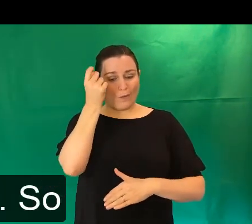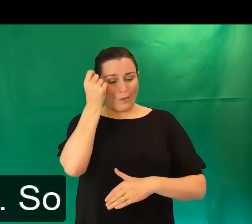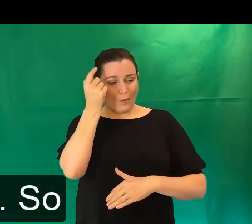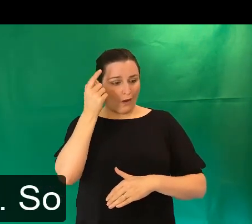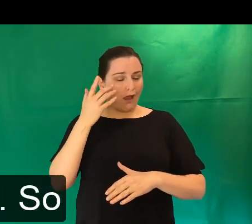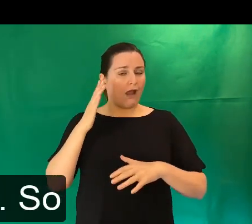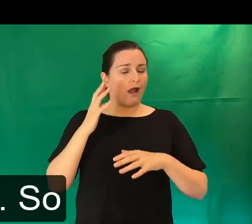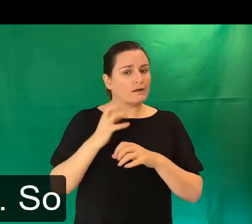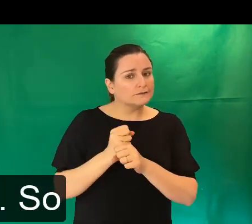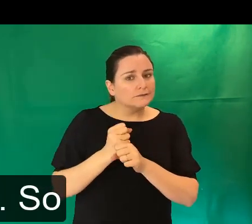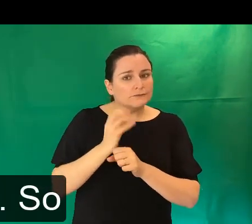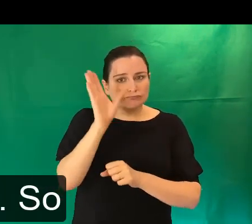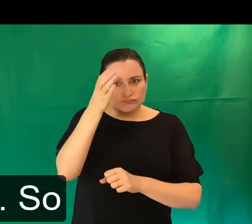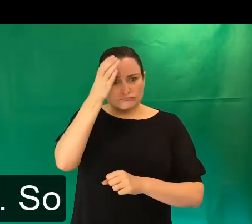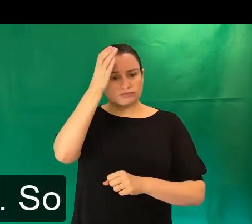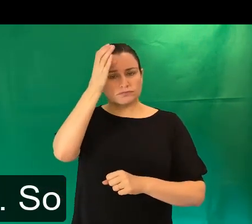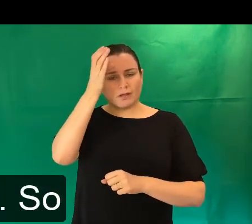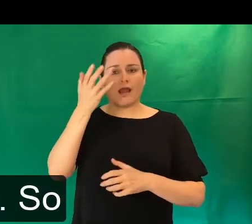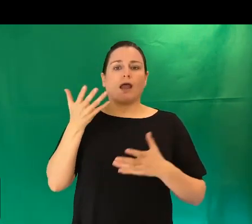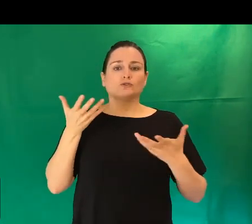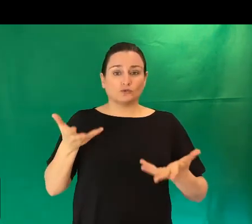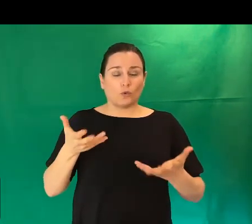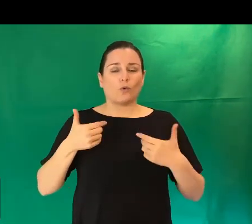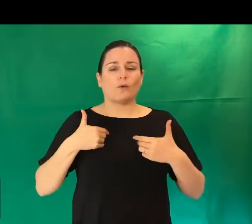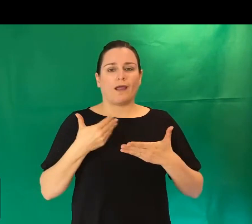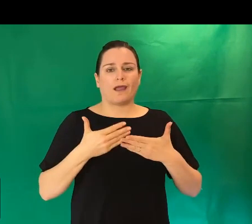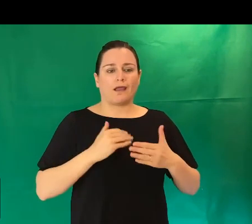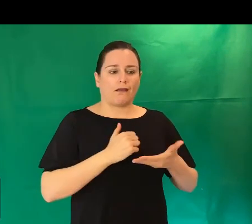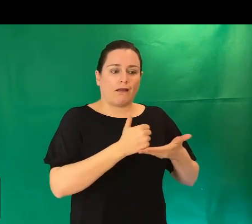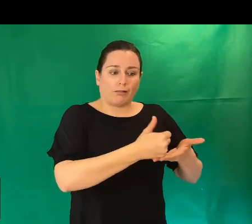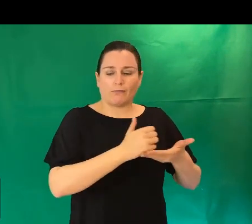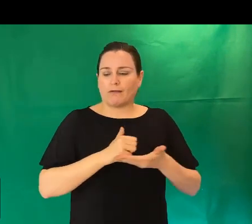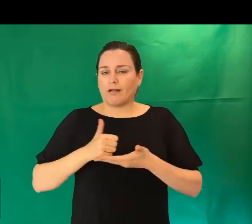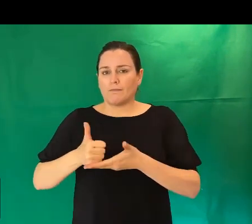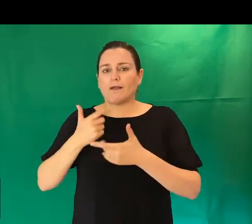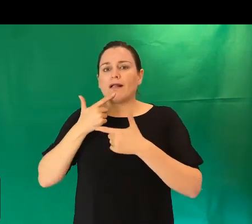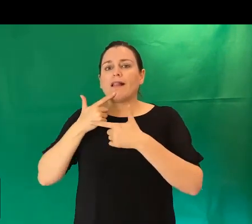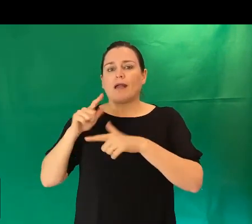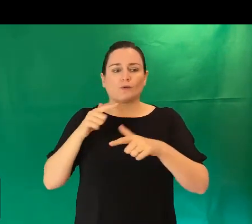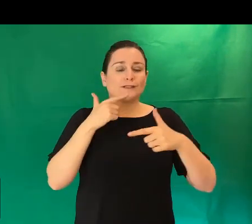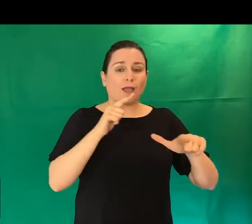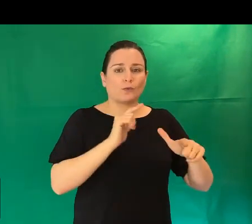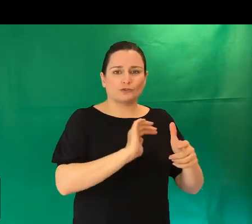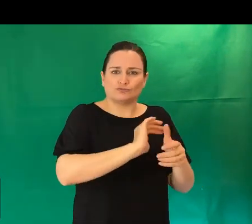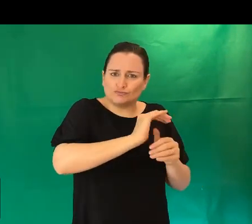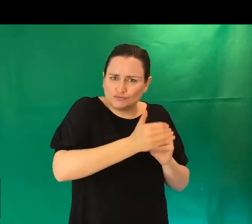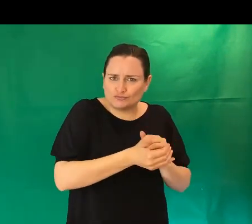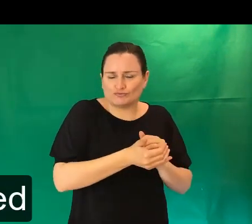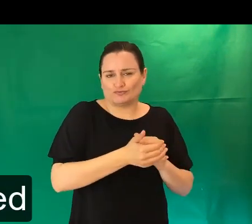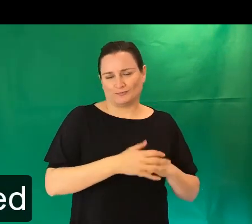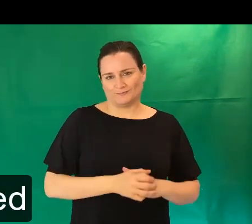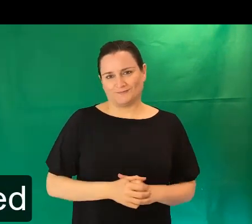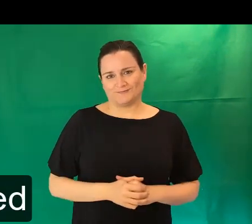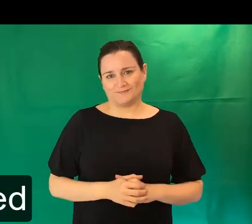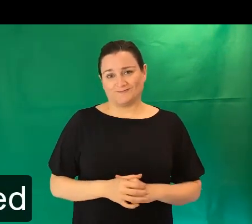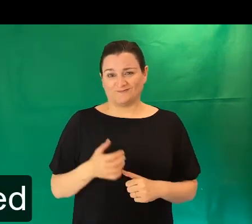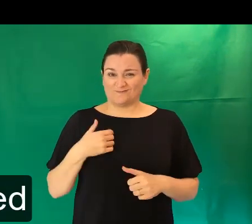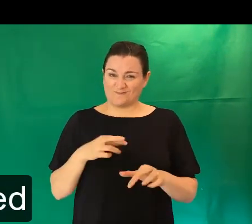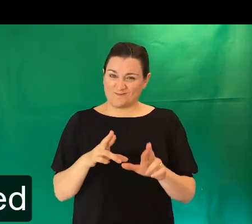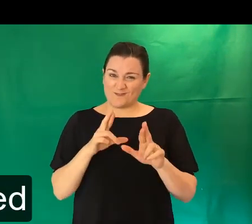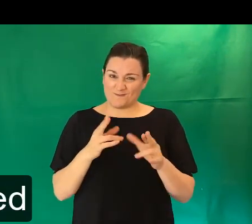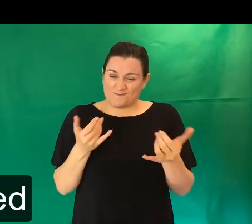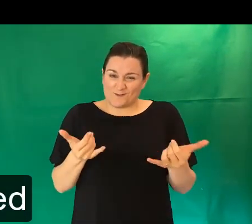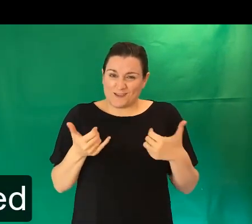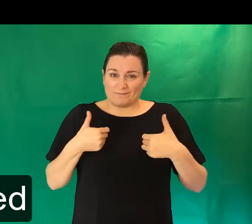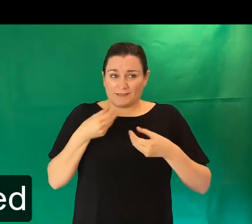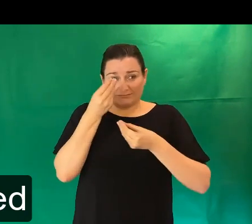support endangered languages. So this is really, I hope, stimulating you today